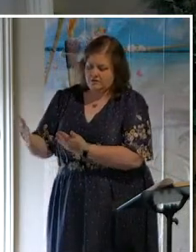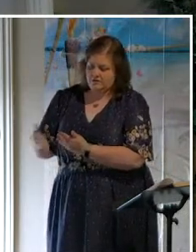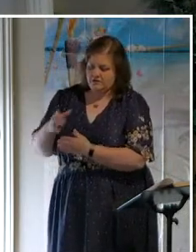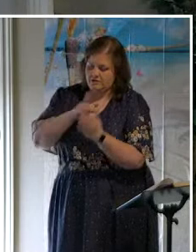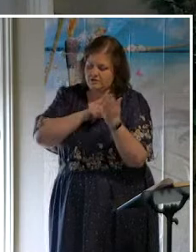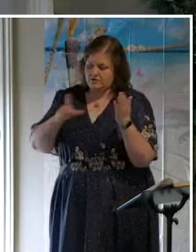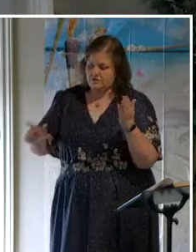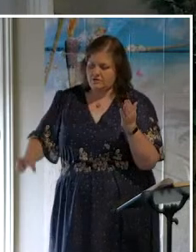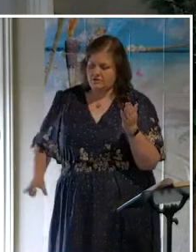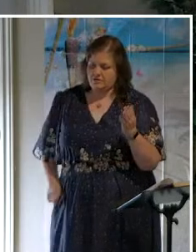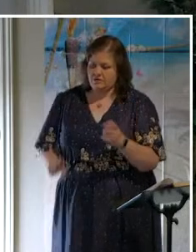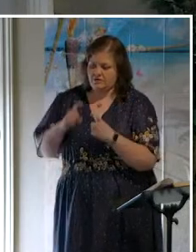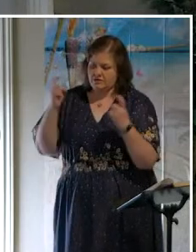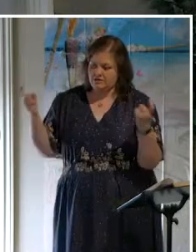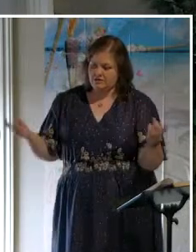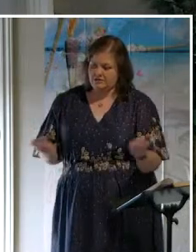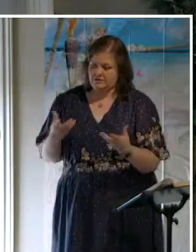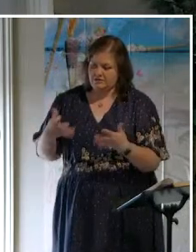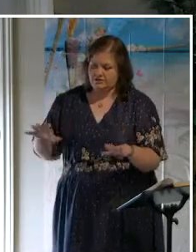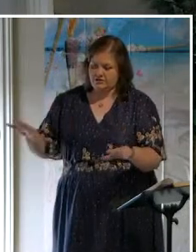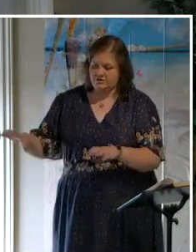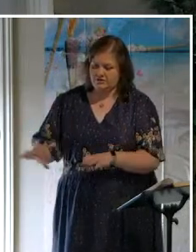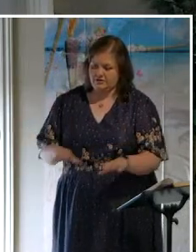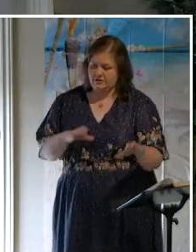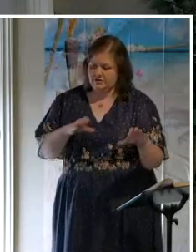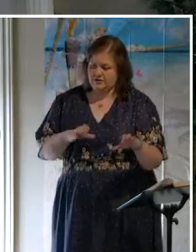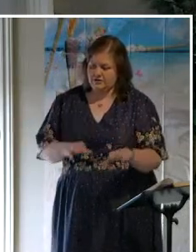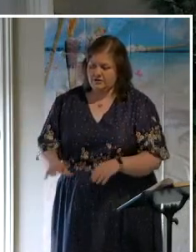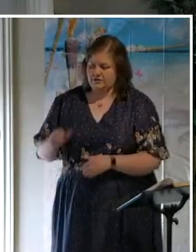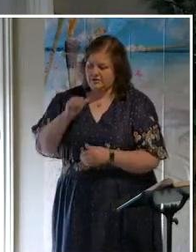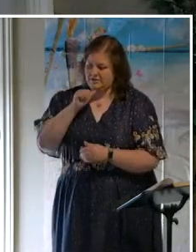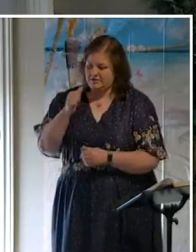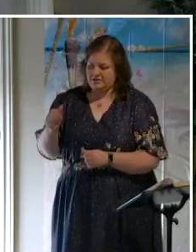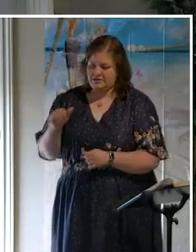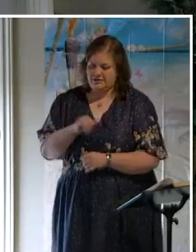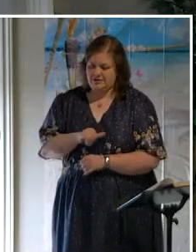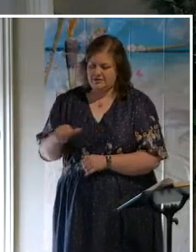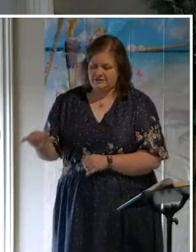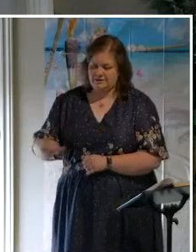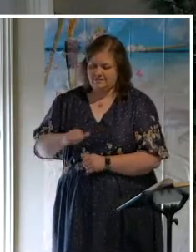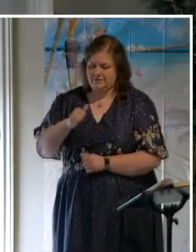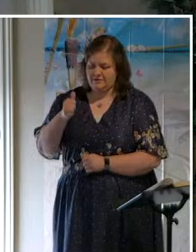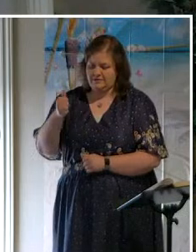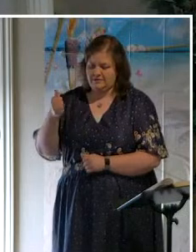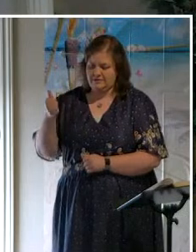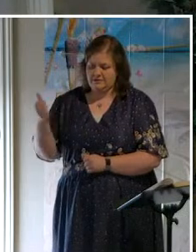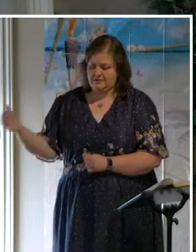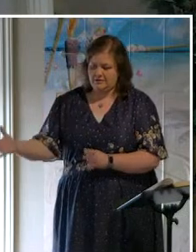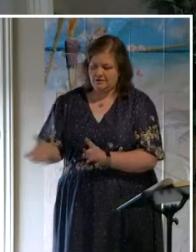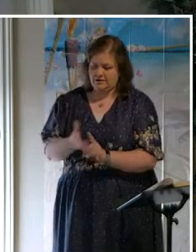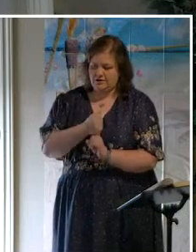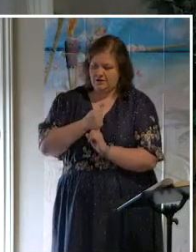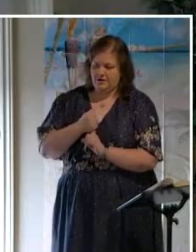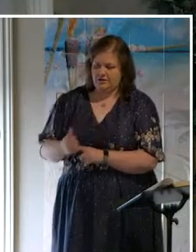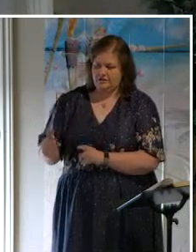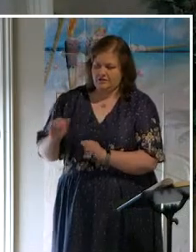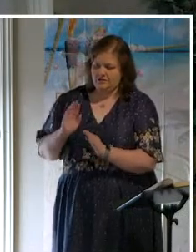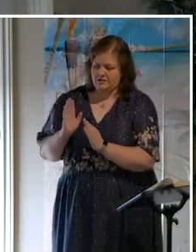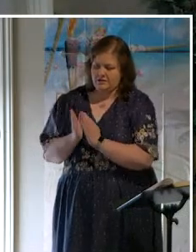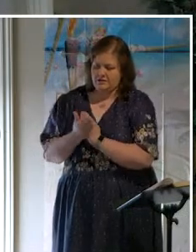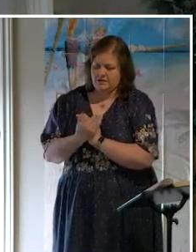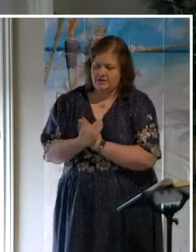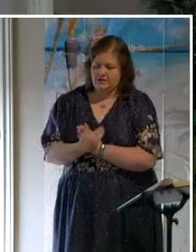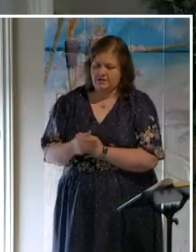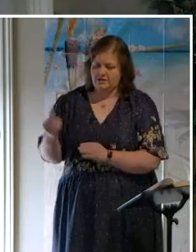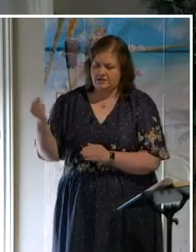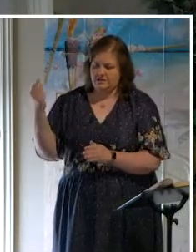The sins she'd committed were not like the rest. Caught in adultery, the